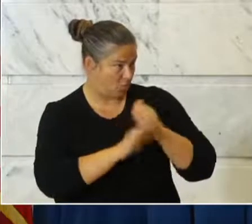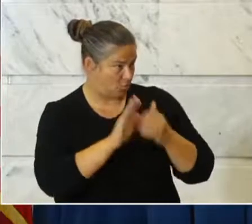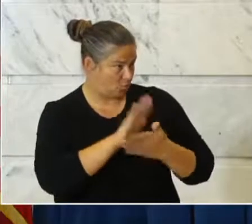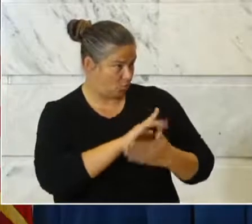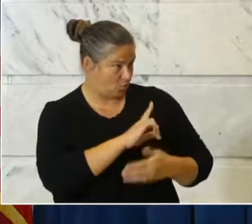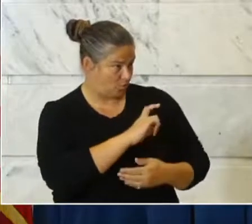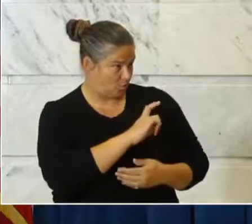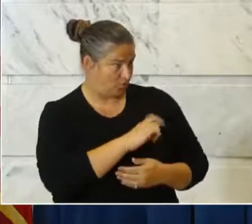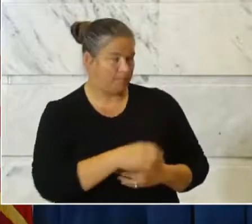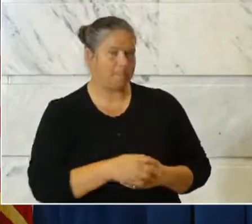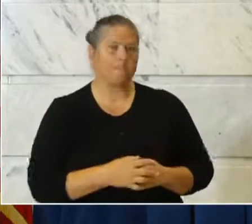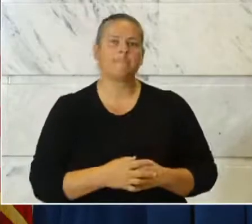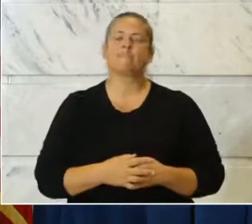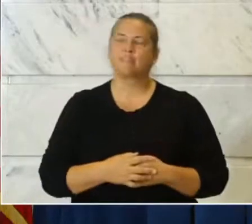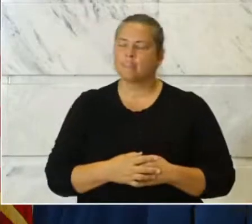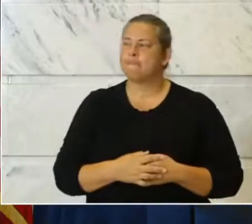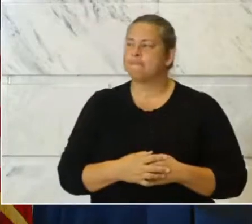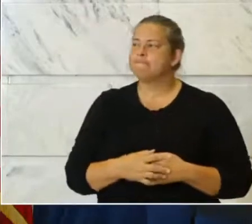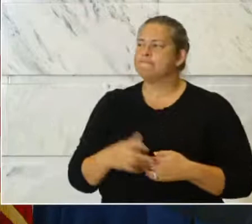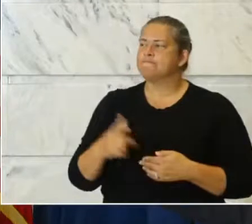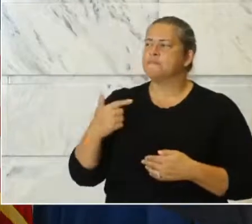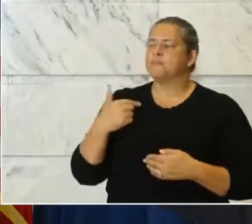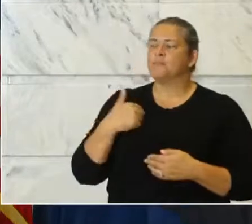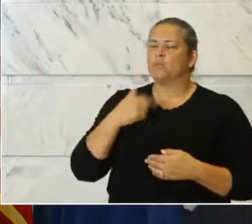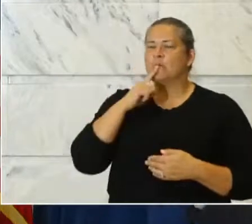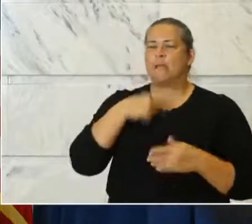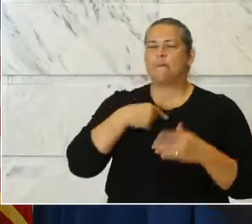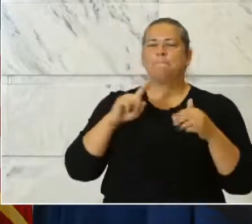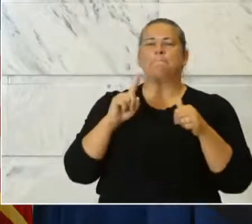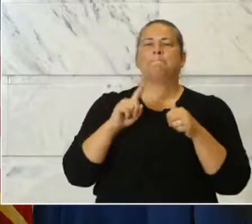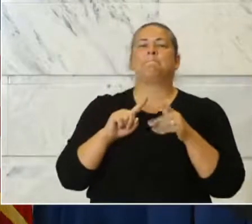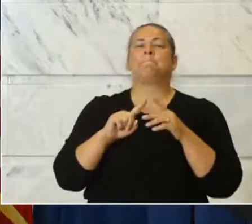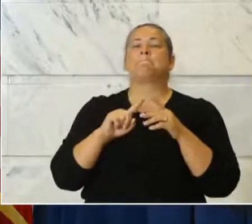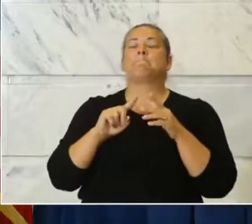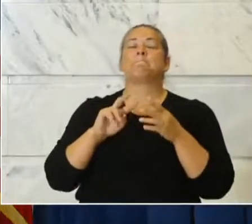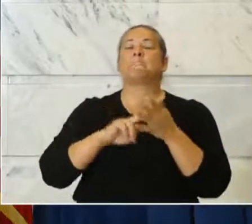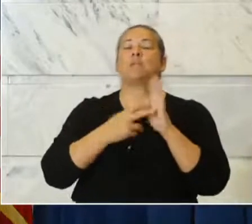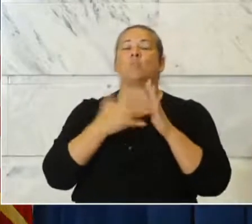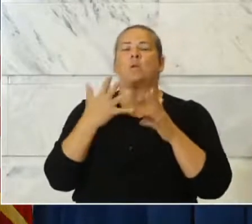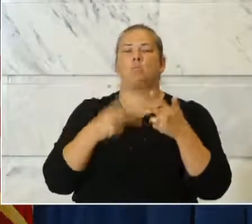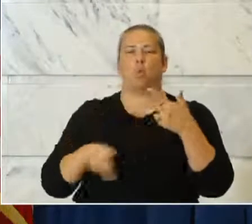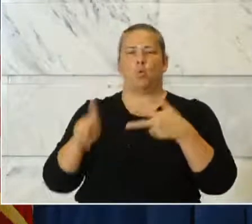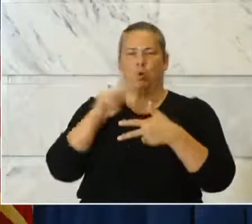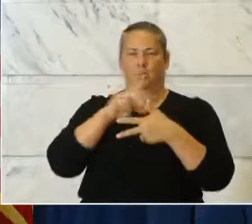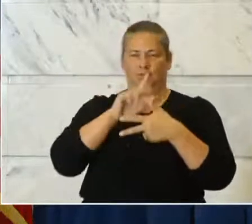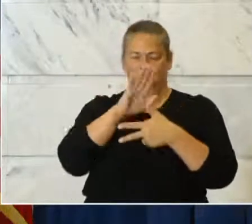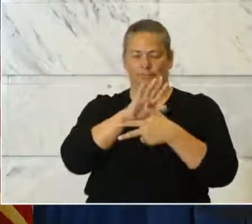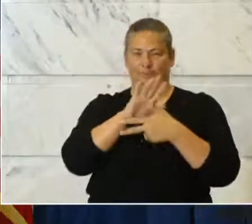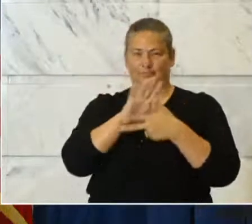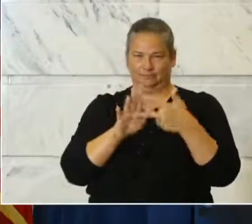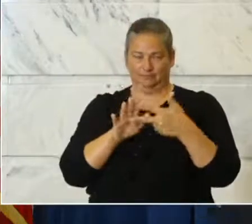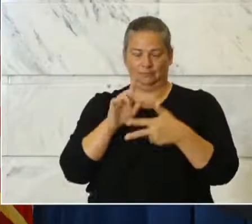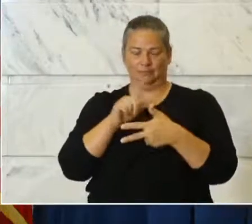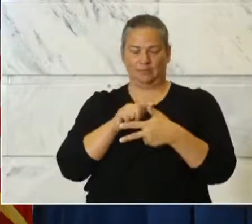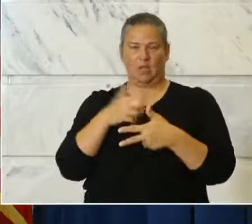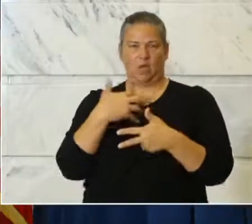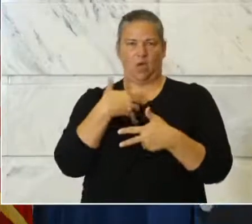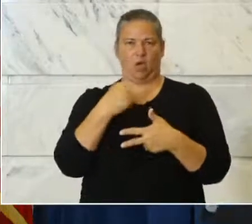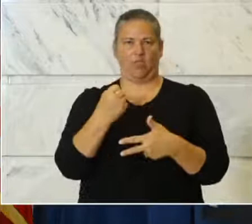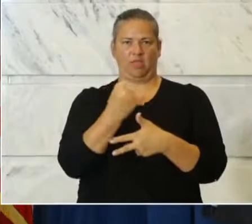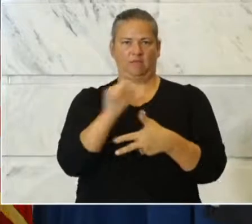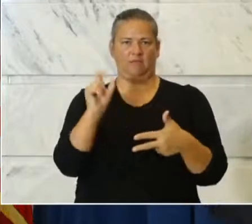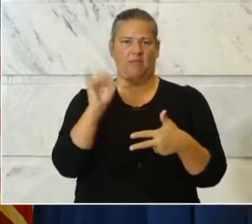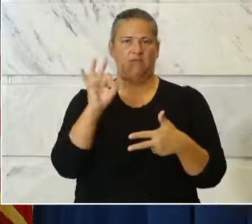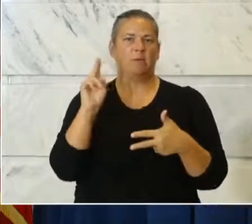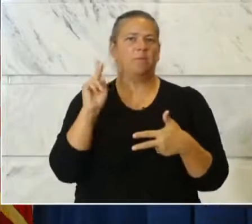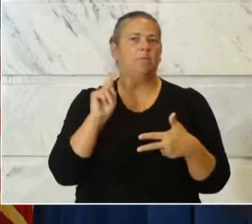So we put up our priorities. I meant to start all of it here. I've got 3 priorities in all of this. Number 1, the health and safety of our